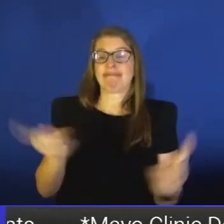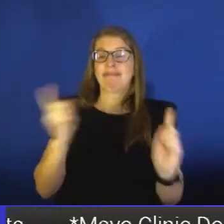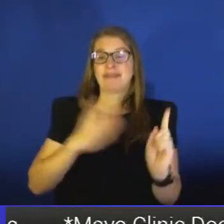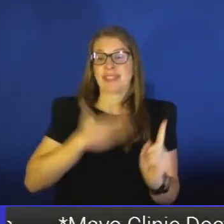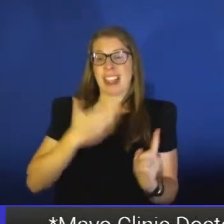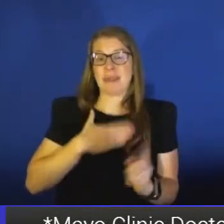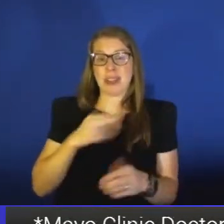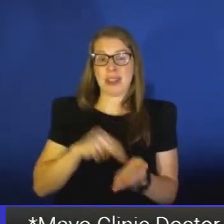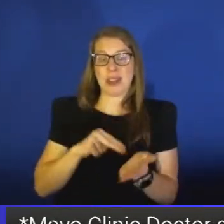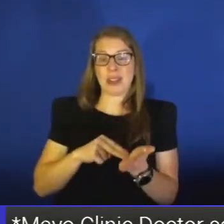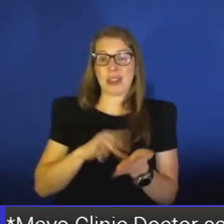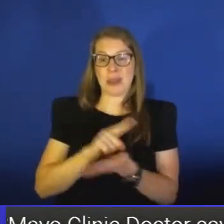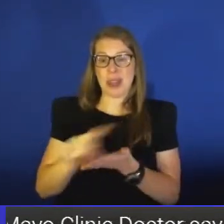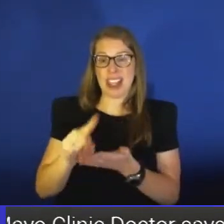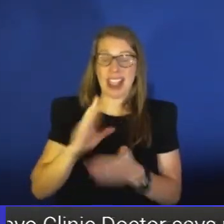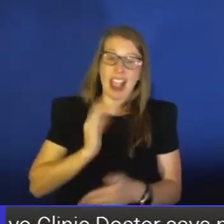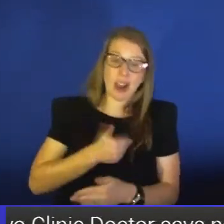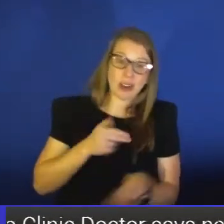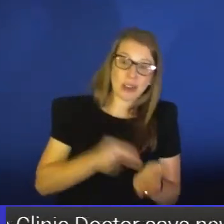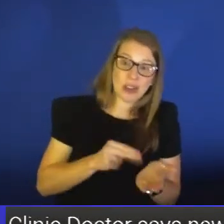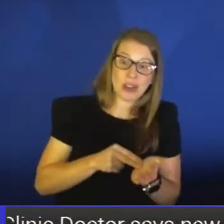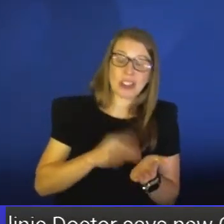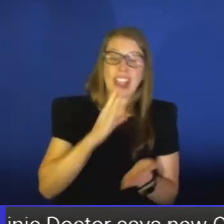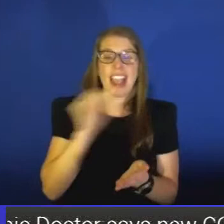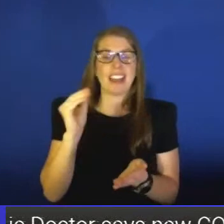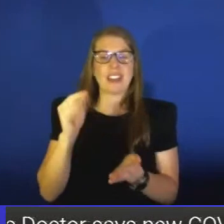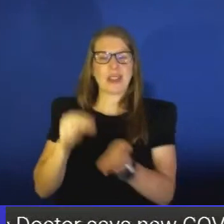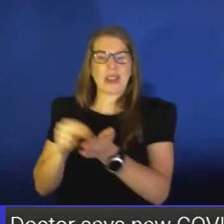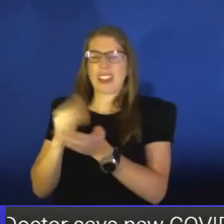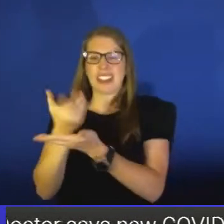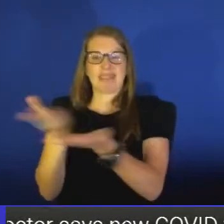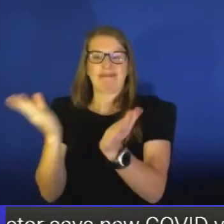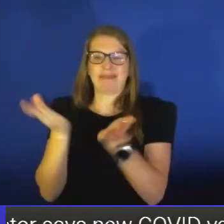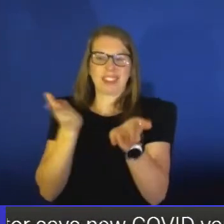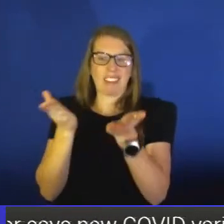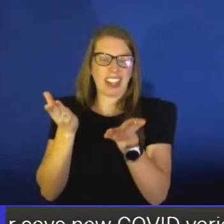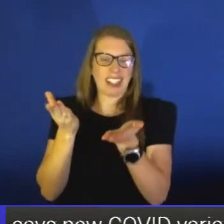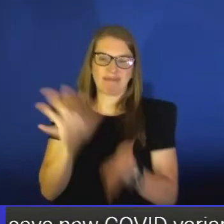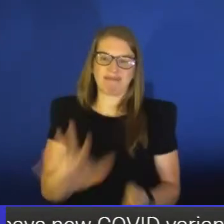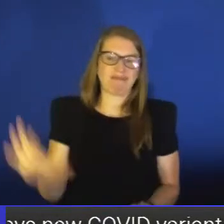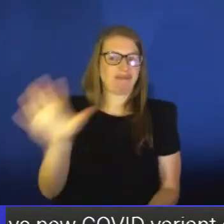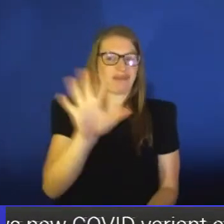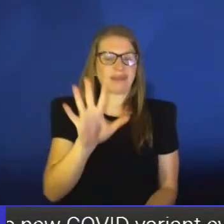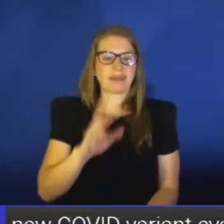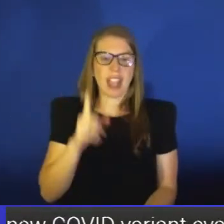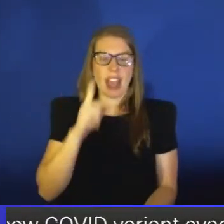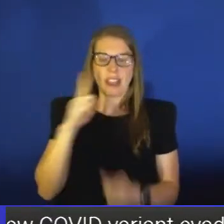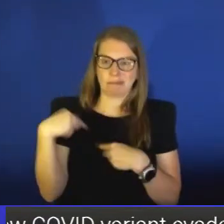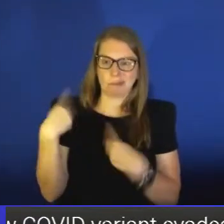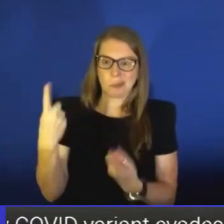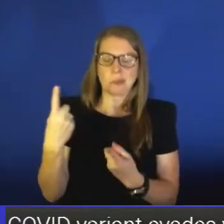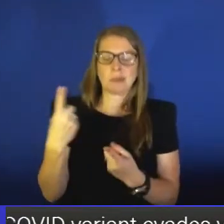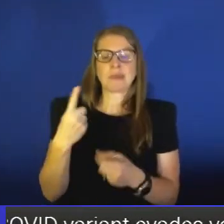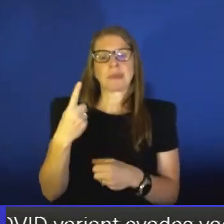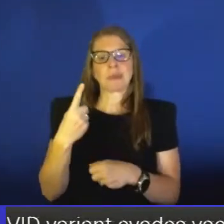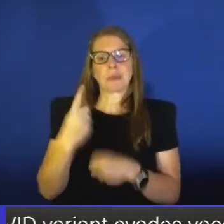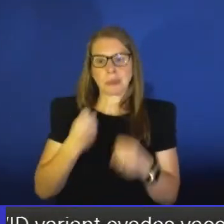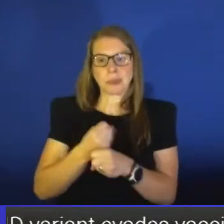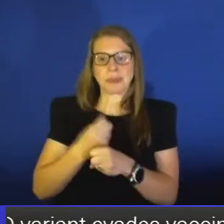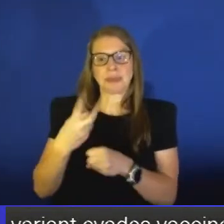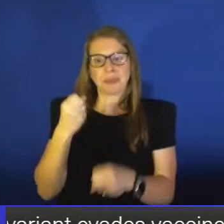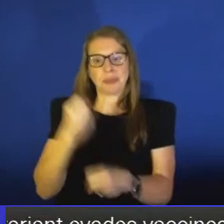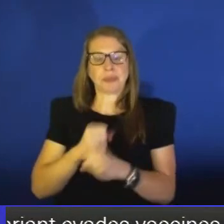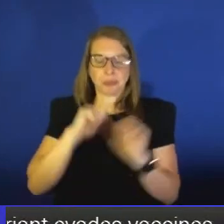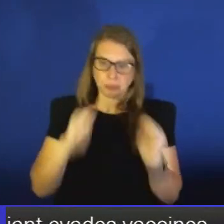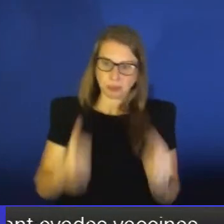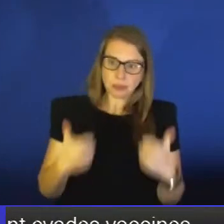there, our nurses and nurses serving all over. I think the last couple of years have just been so challenging in a million ways. And